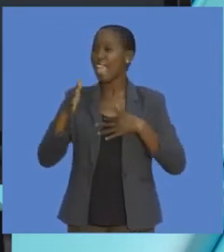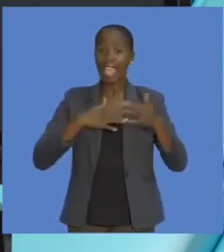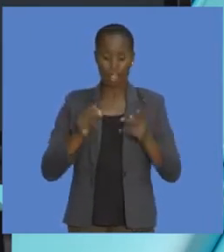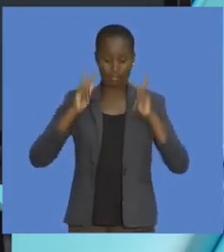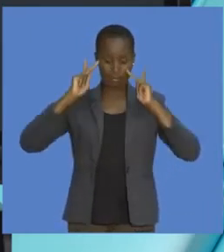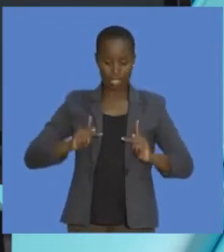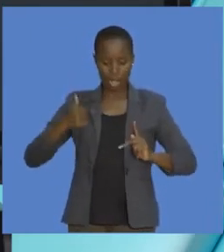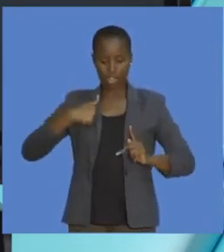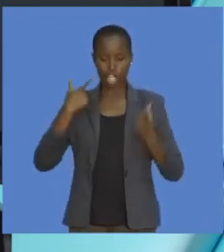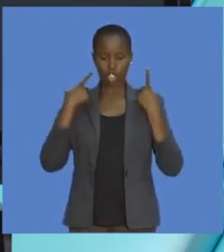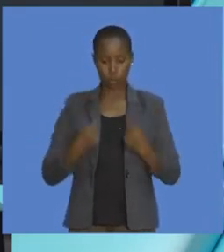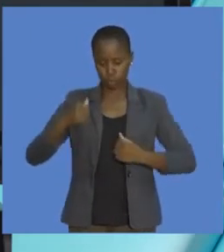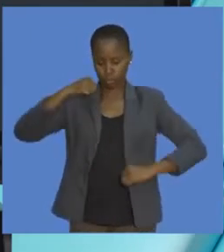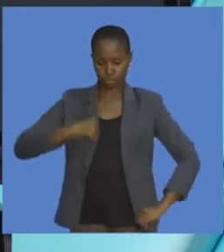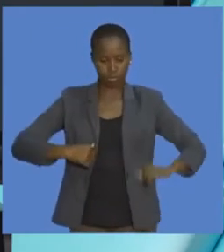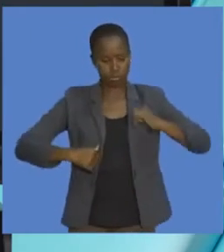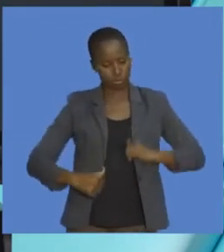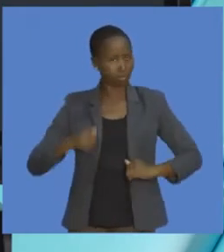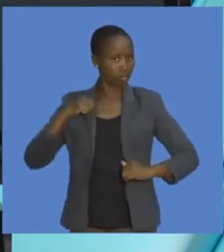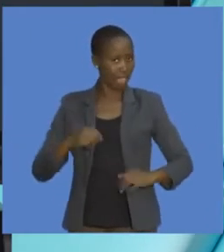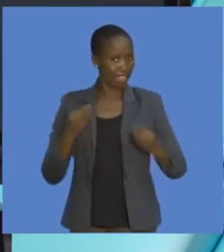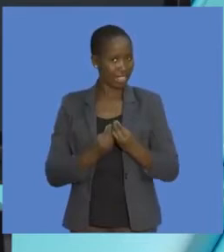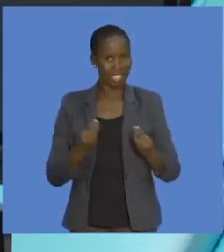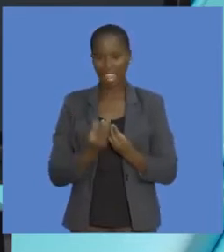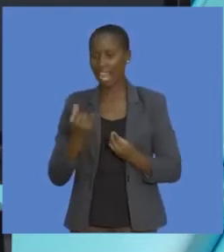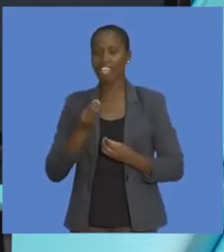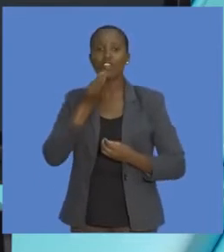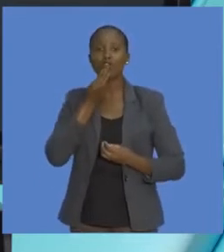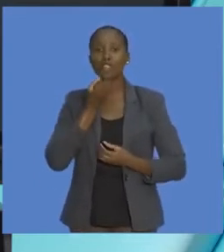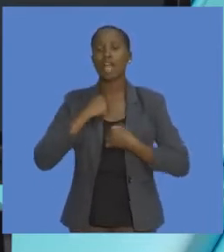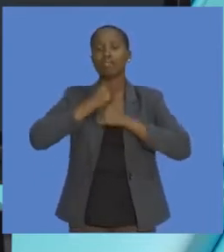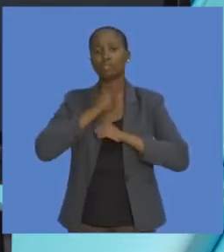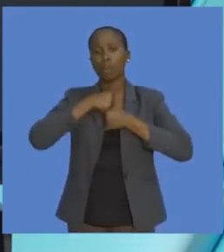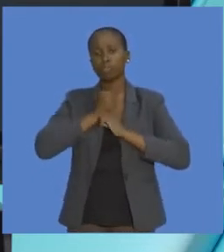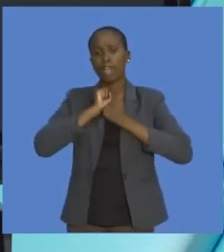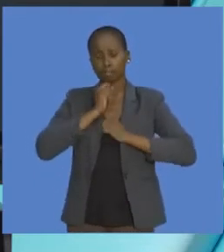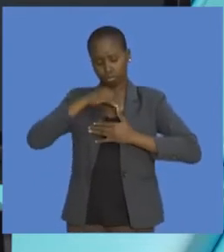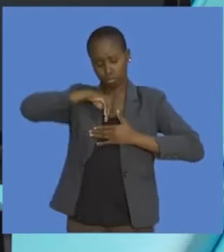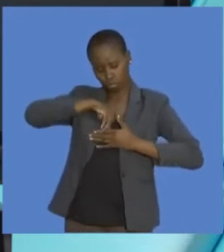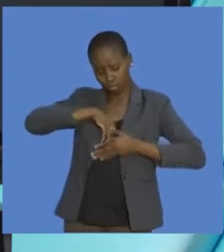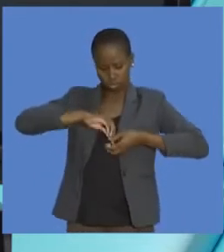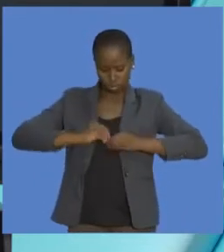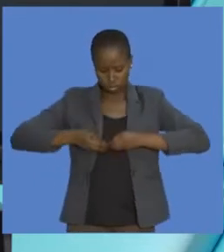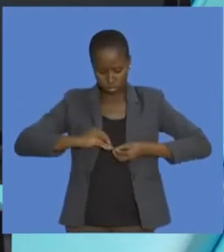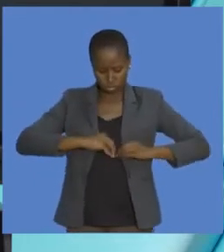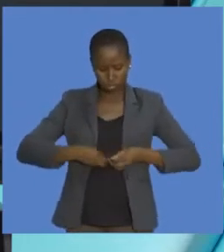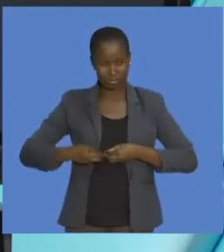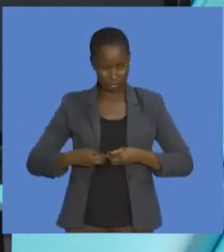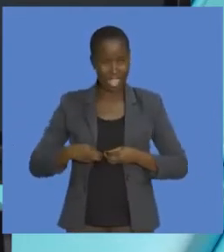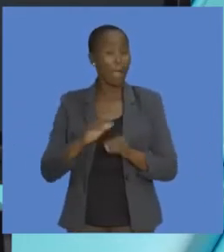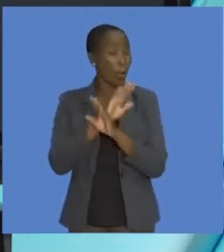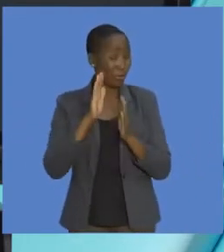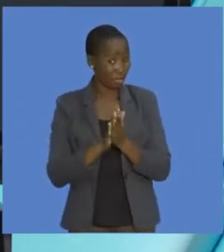happen. So respiration, digestion, enzyme activities. These are all metabolic